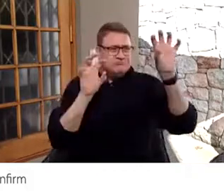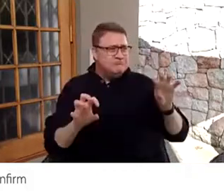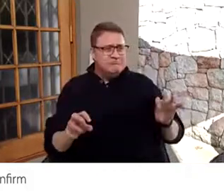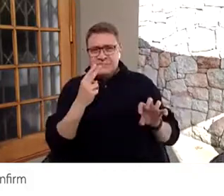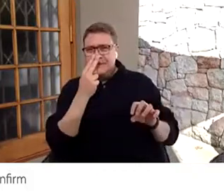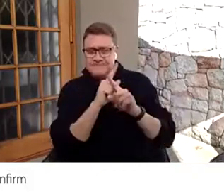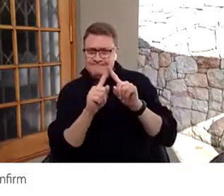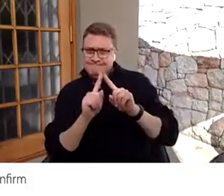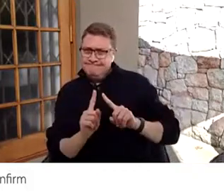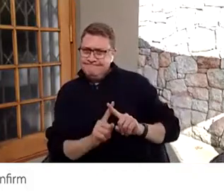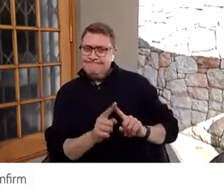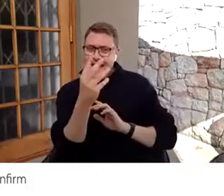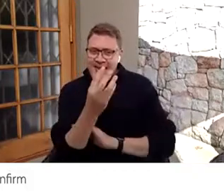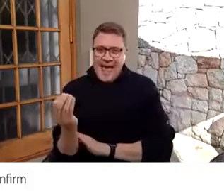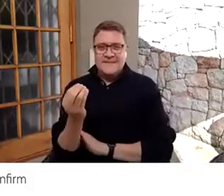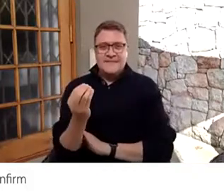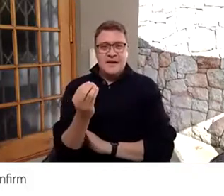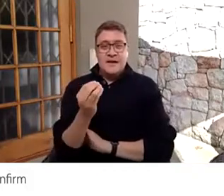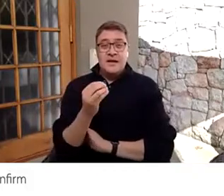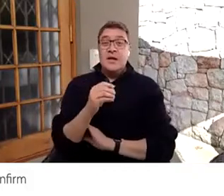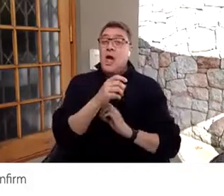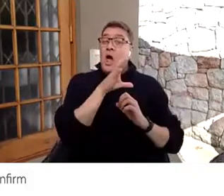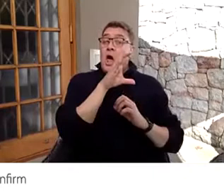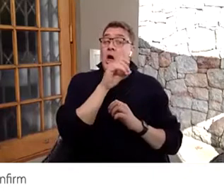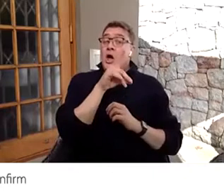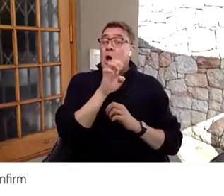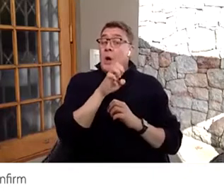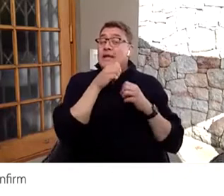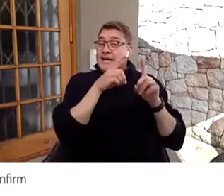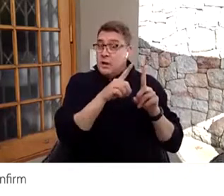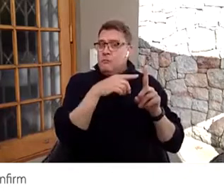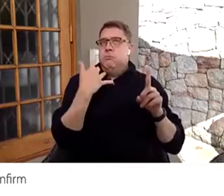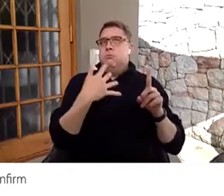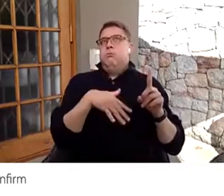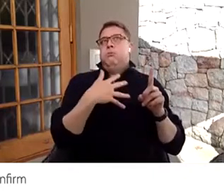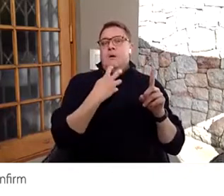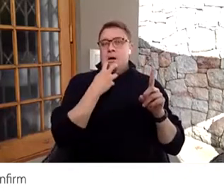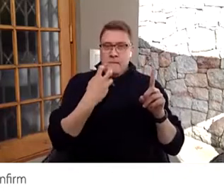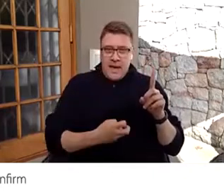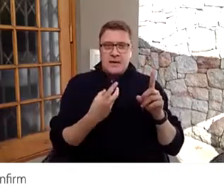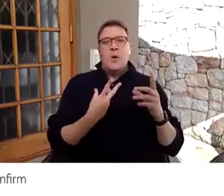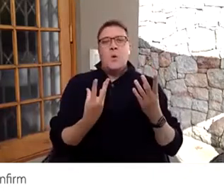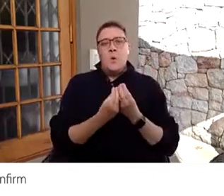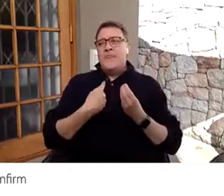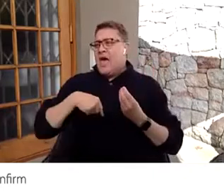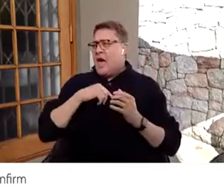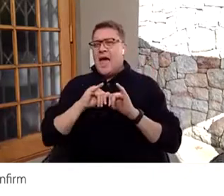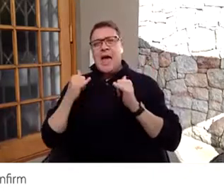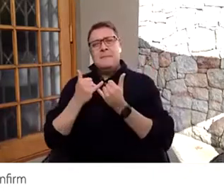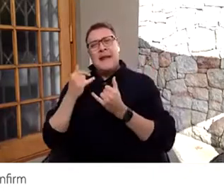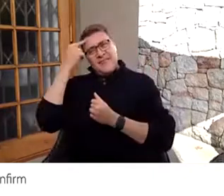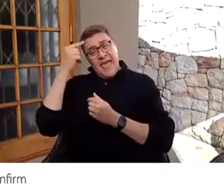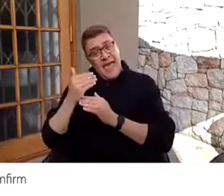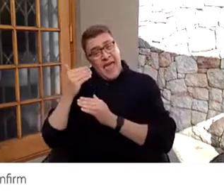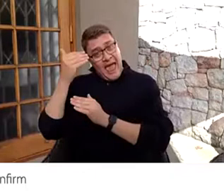and education one is also with Think Ahead. We've got some really great coding programs. We've got some sessions with some ADEs,